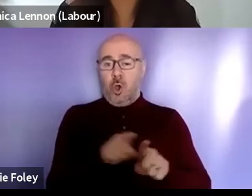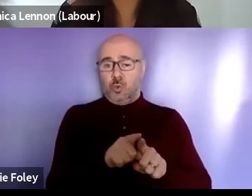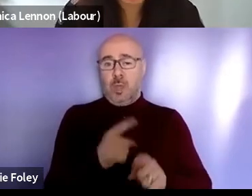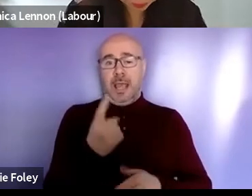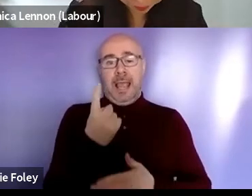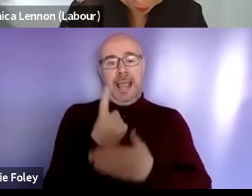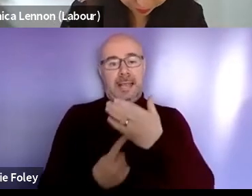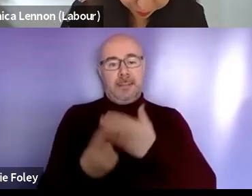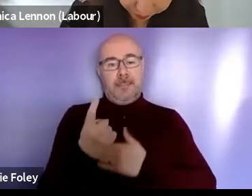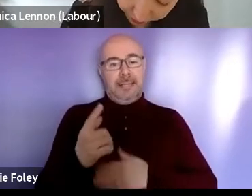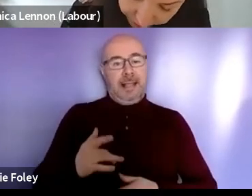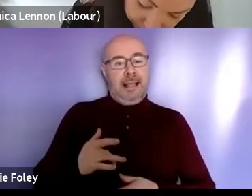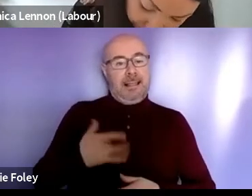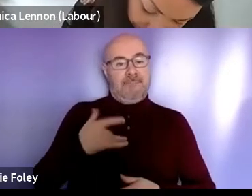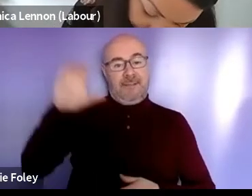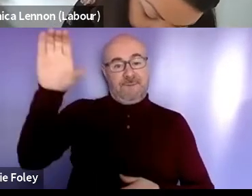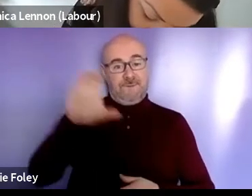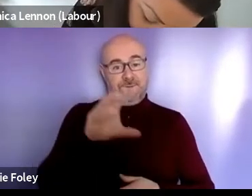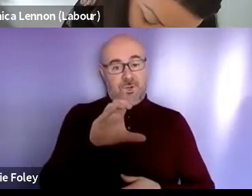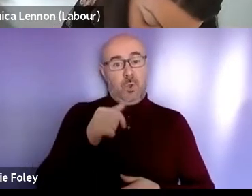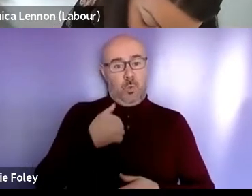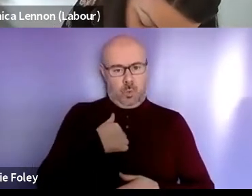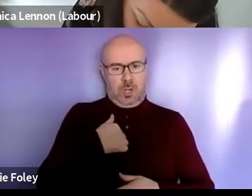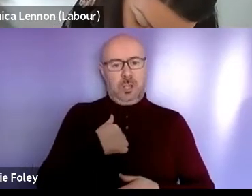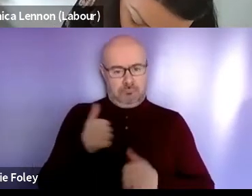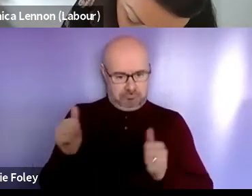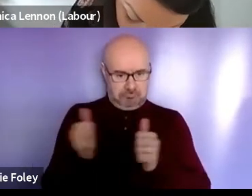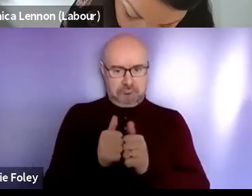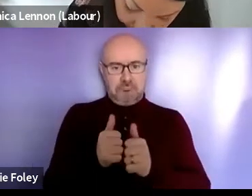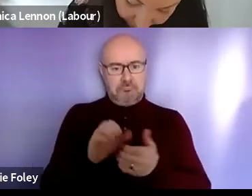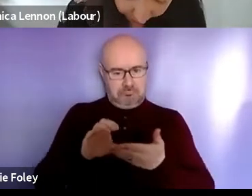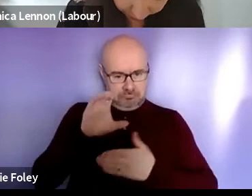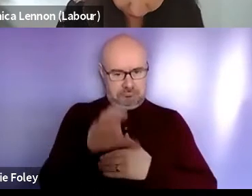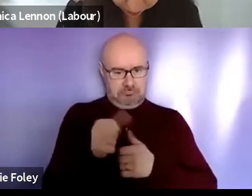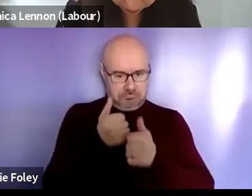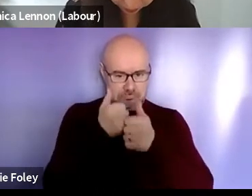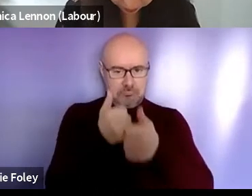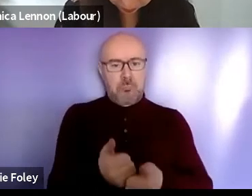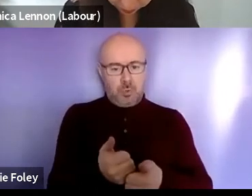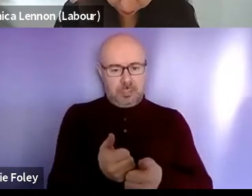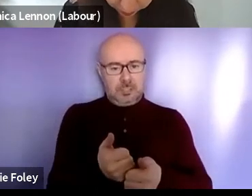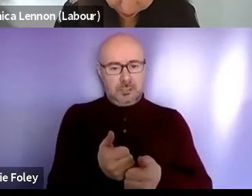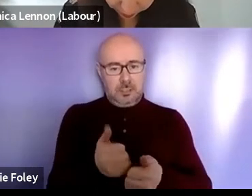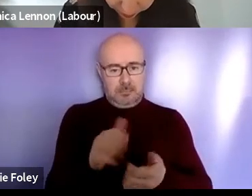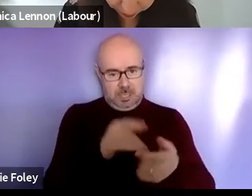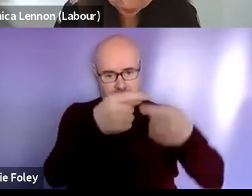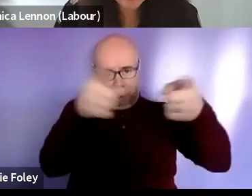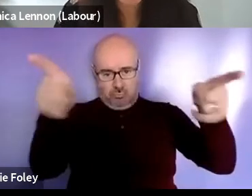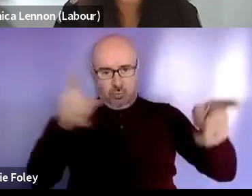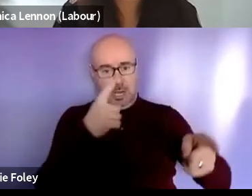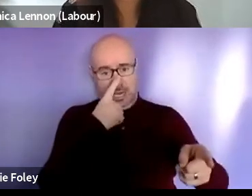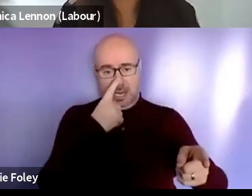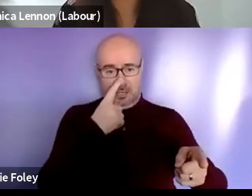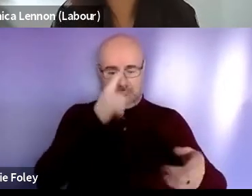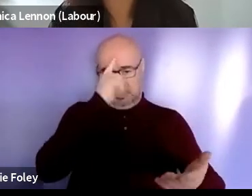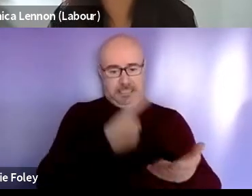equivalent was scrapped by Tories down south. That fund allows people to live how they want to and pay for the care that they want. But it hasn't the Feely been report